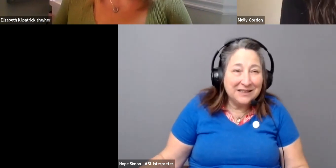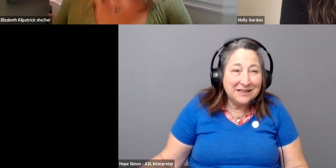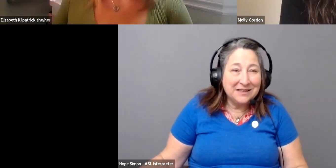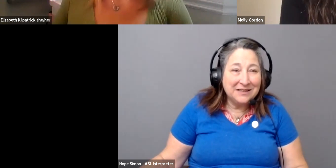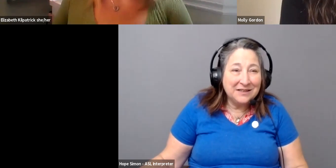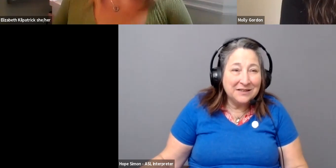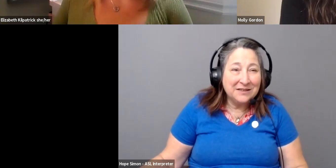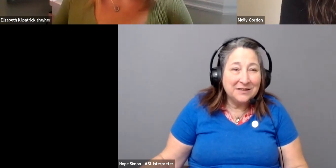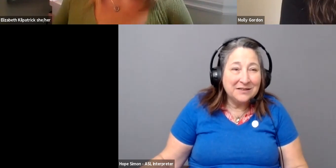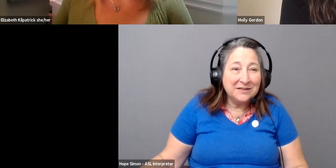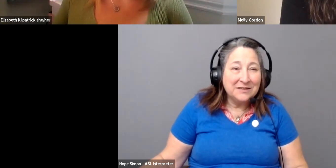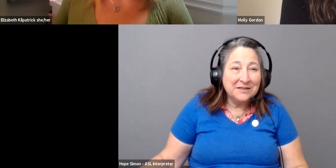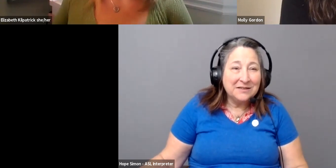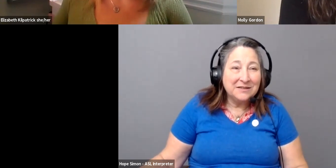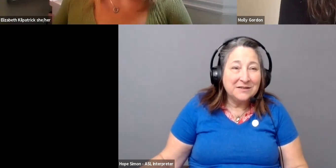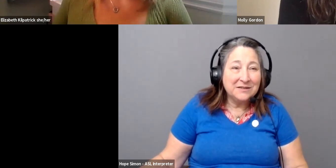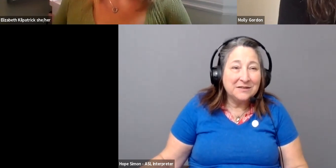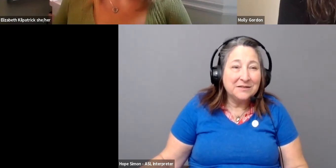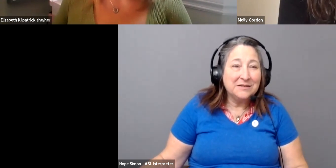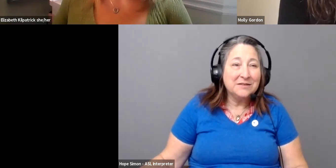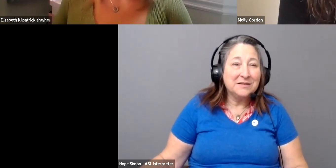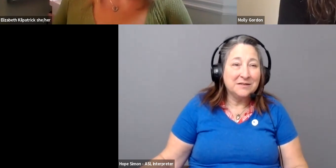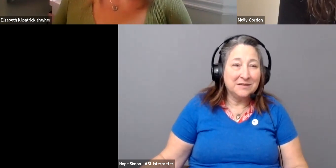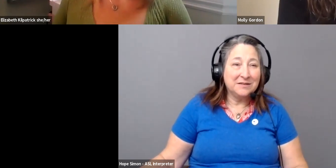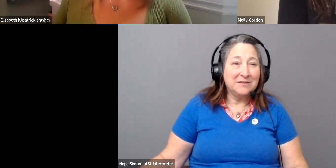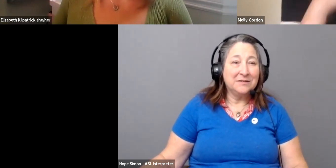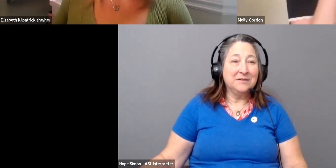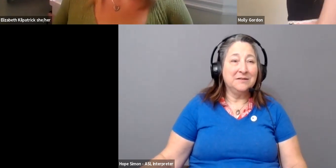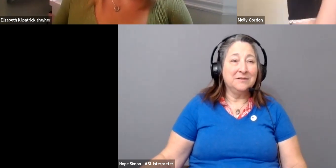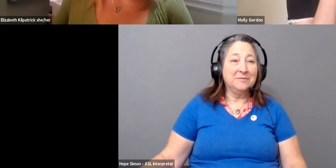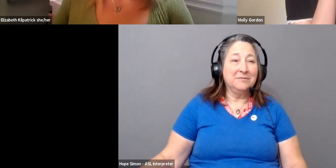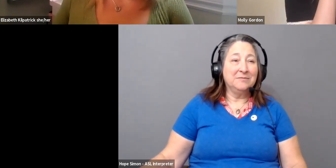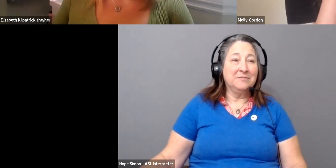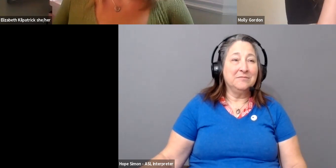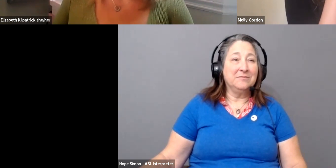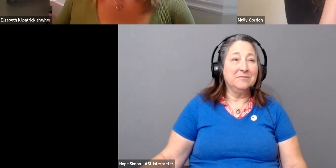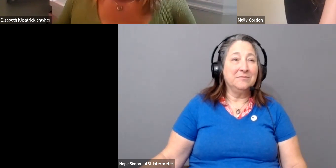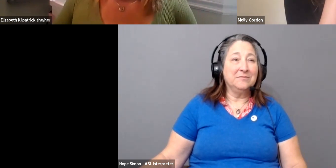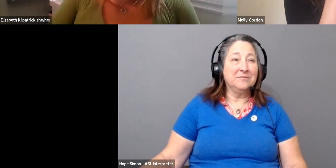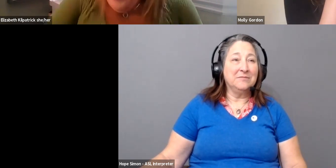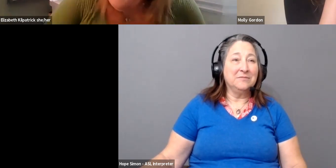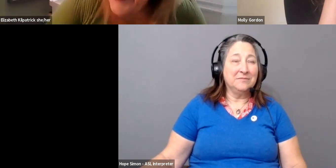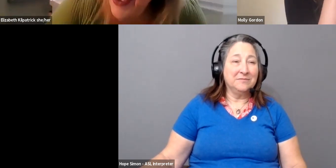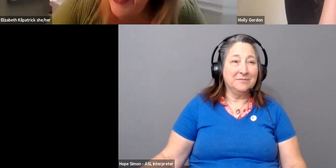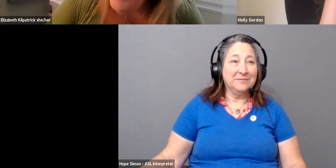Very good. So I will say that I